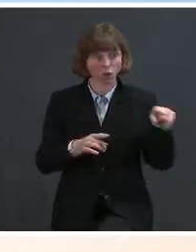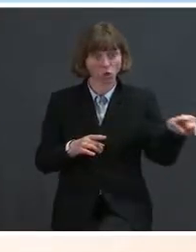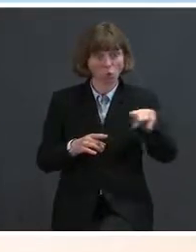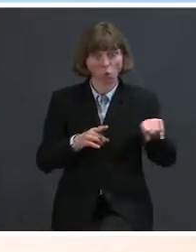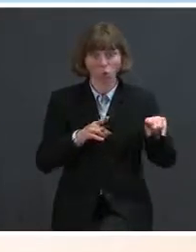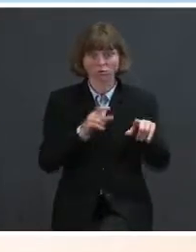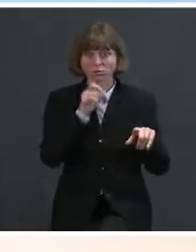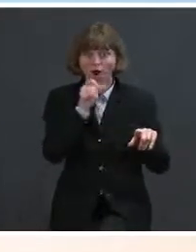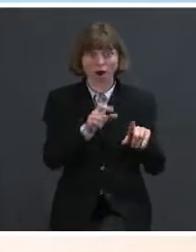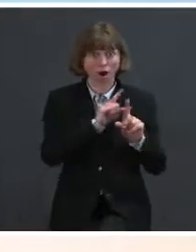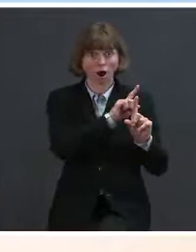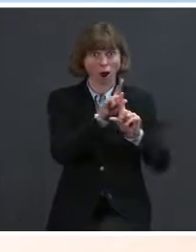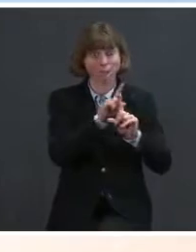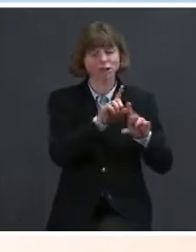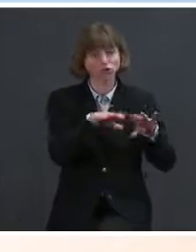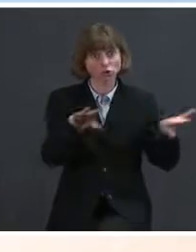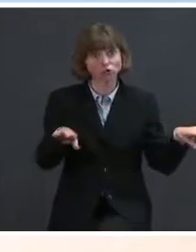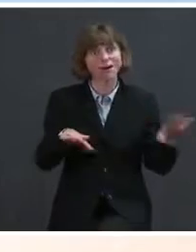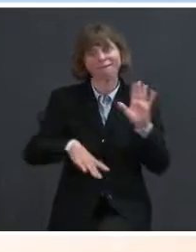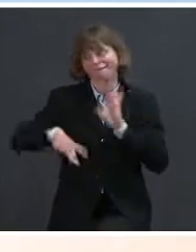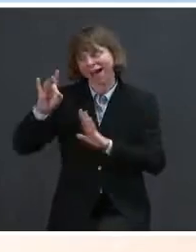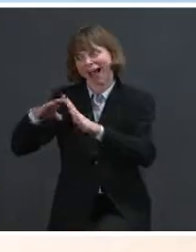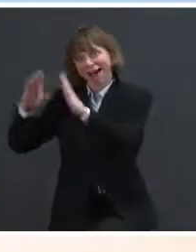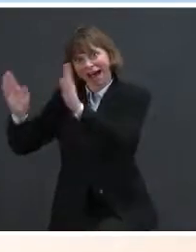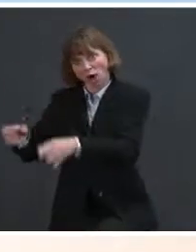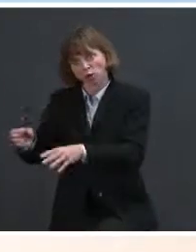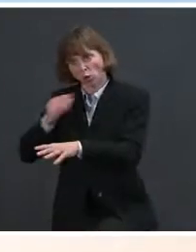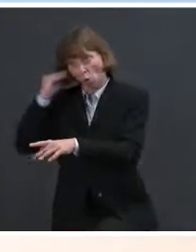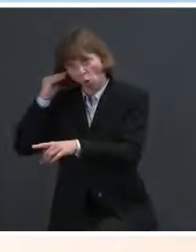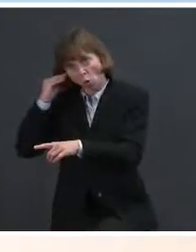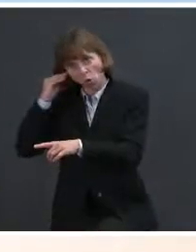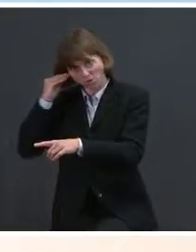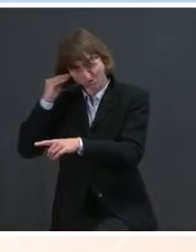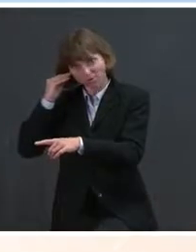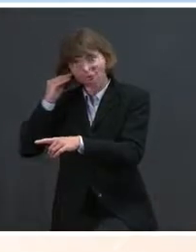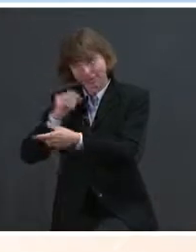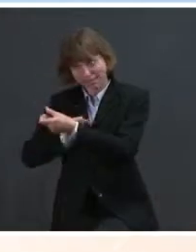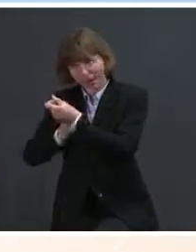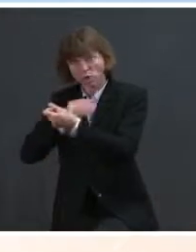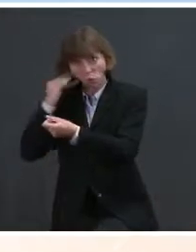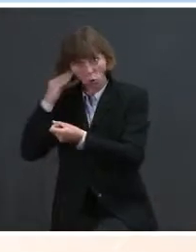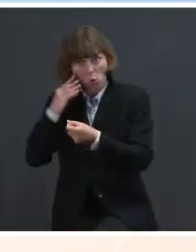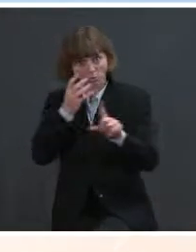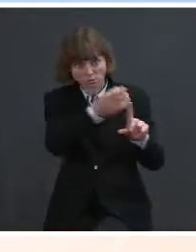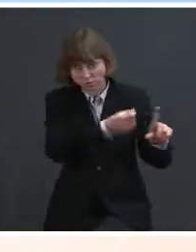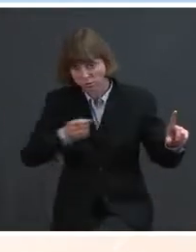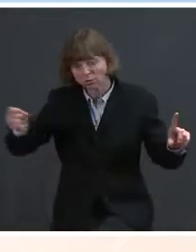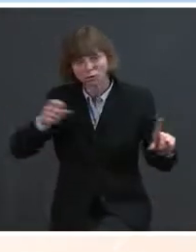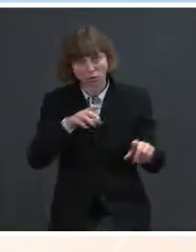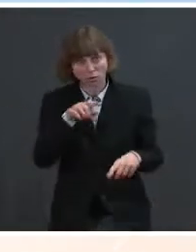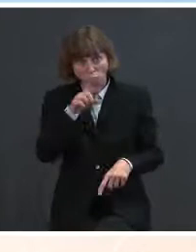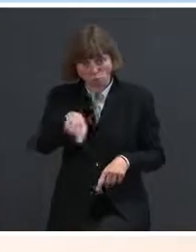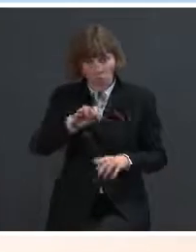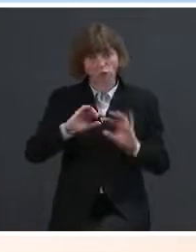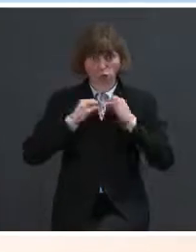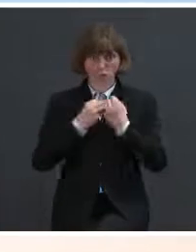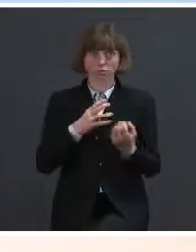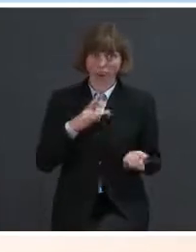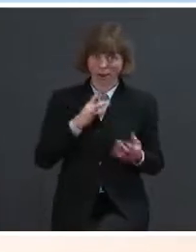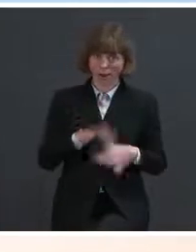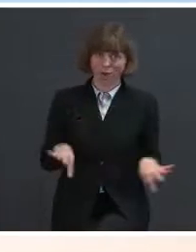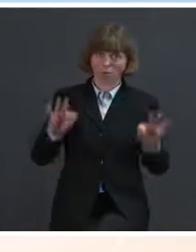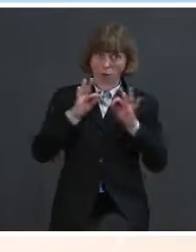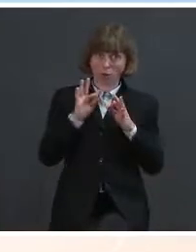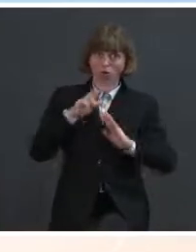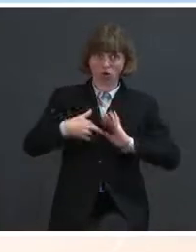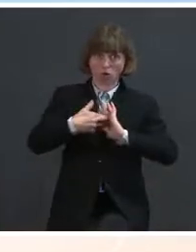and vetted homes or sponsor homes. That's a key role that they play. They also play a key role in working with local